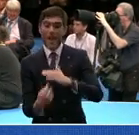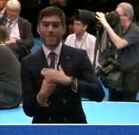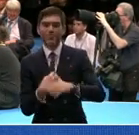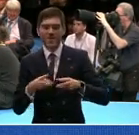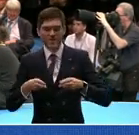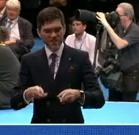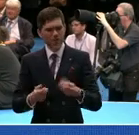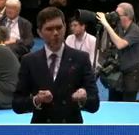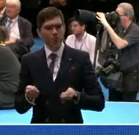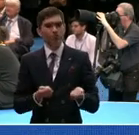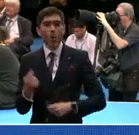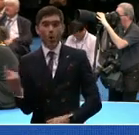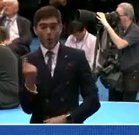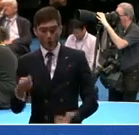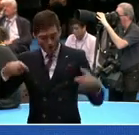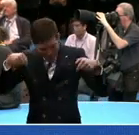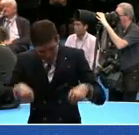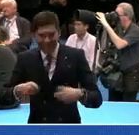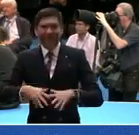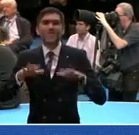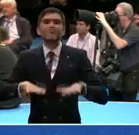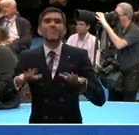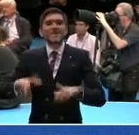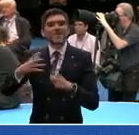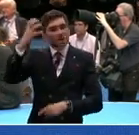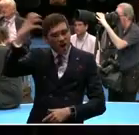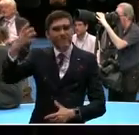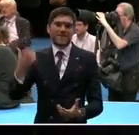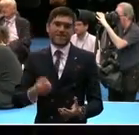under the control of the British government.